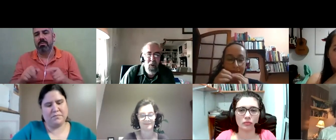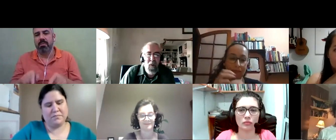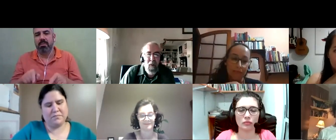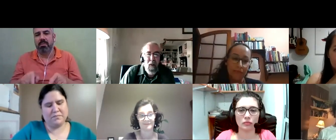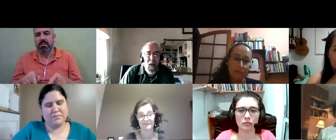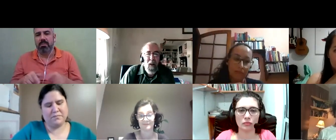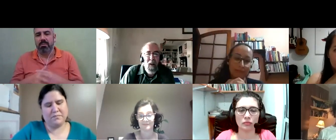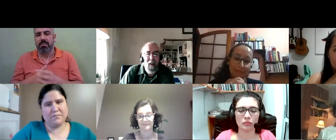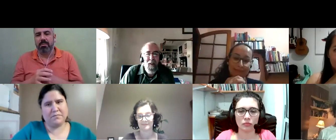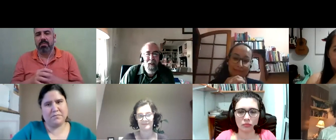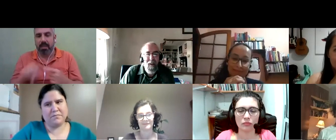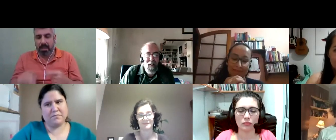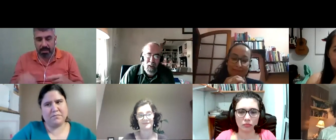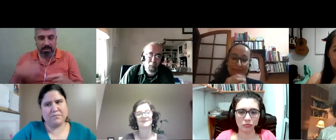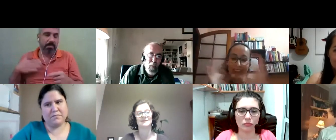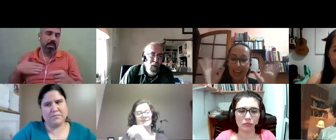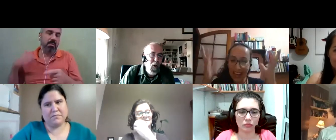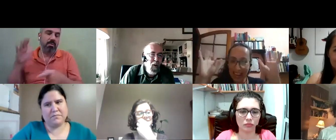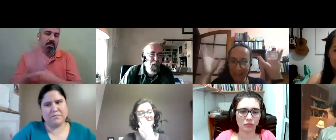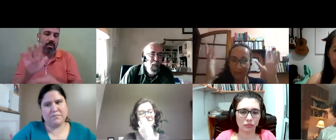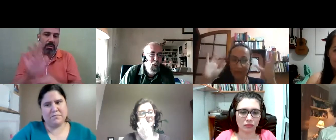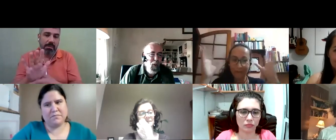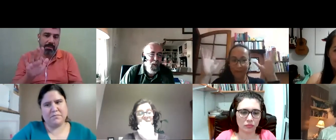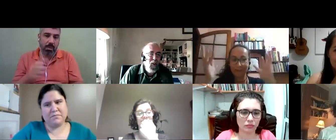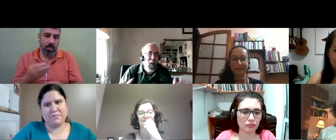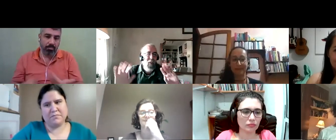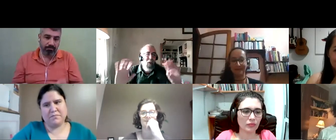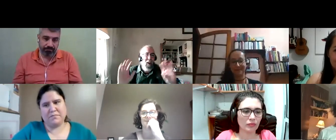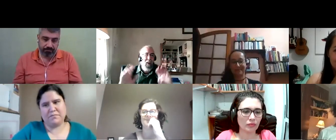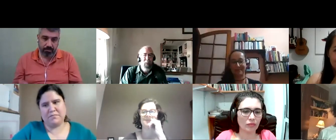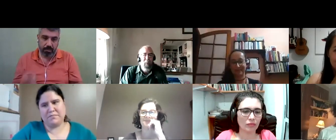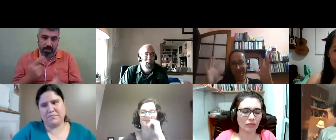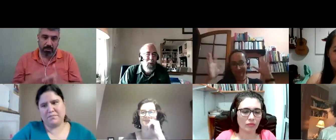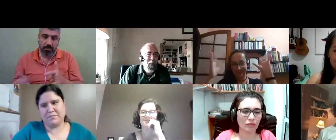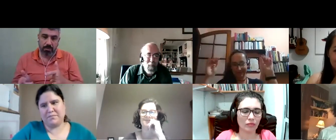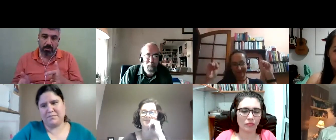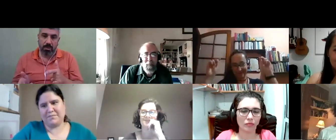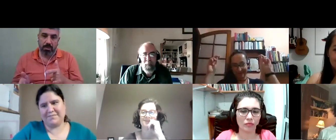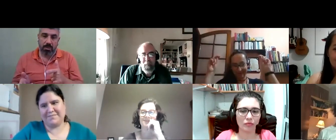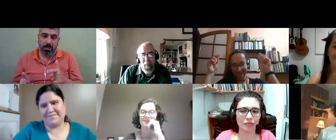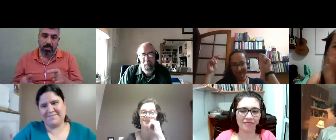contribution. And I'm very, very privileged to be invited to speak to you.